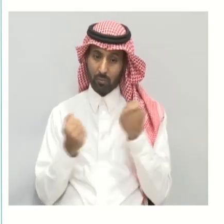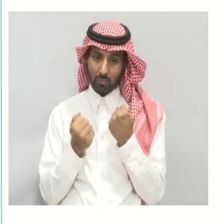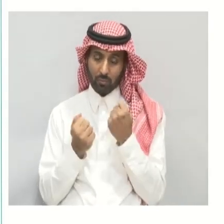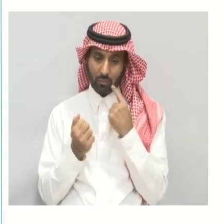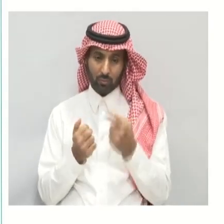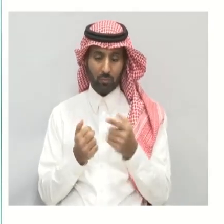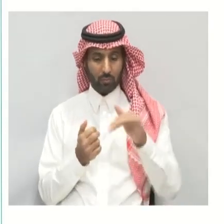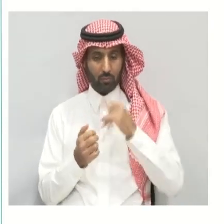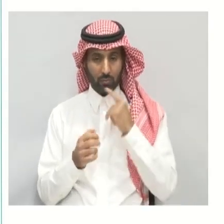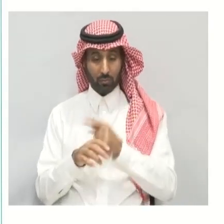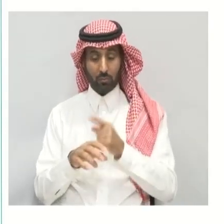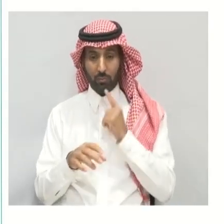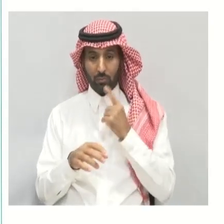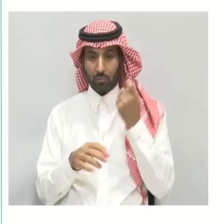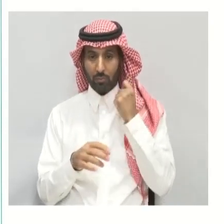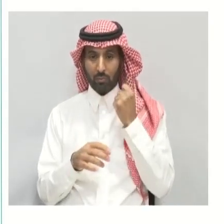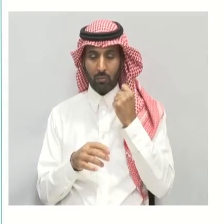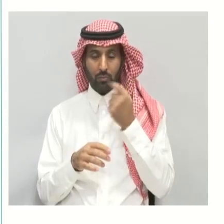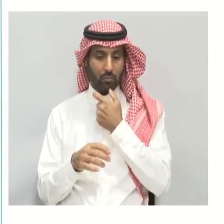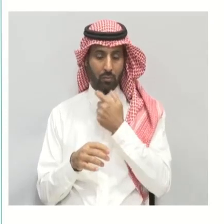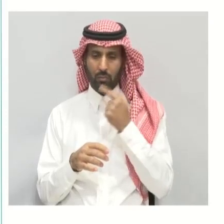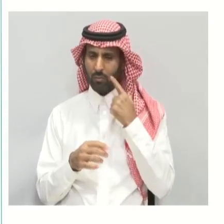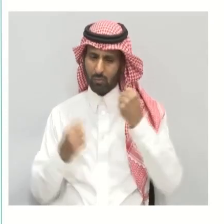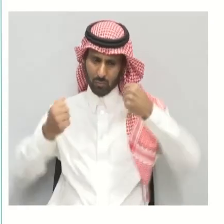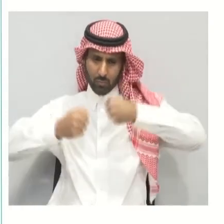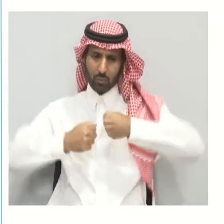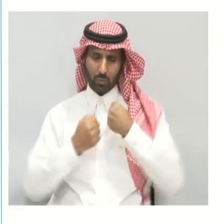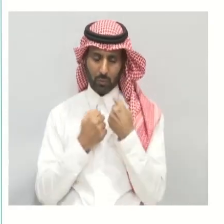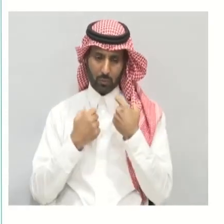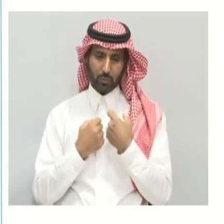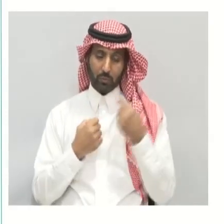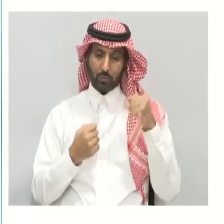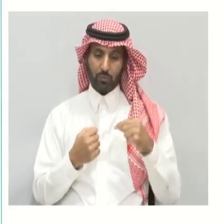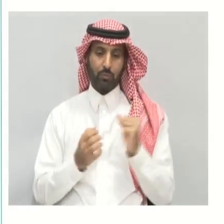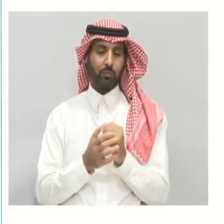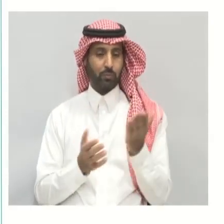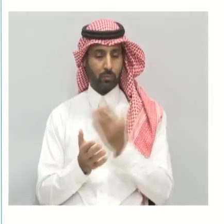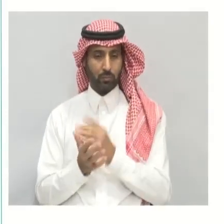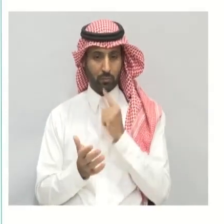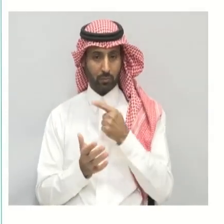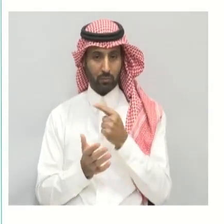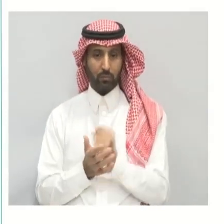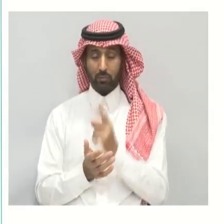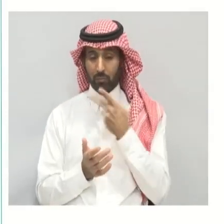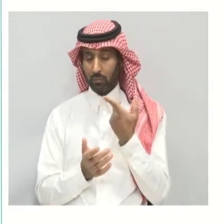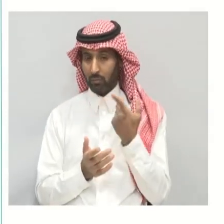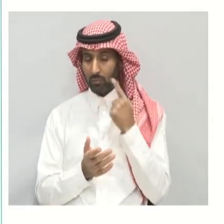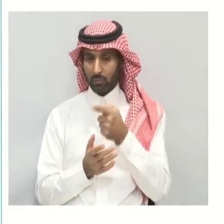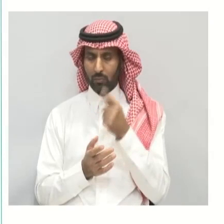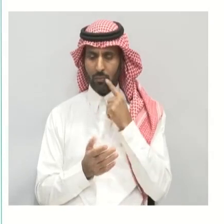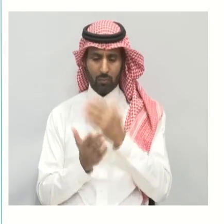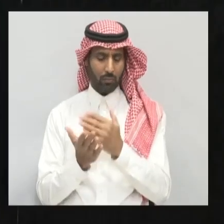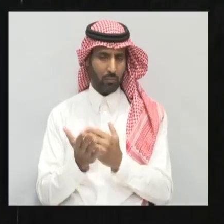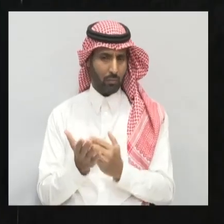winter, and then at this case he should wear warm clothes. And also we said that what are your